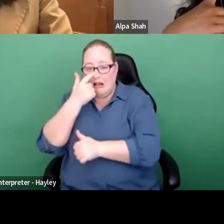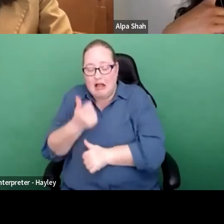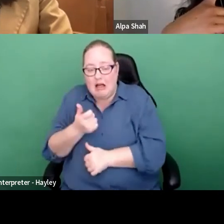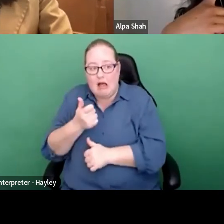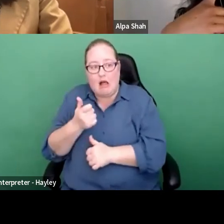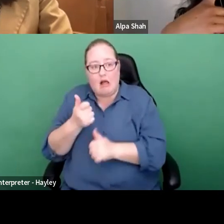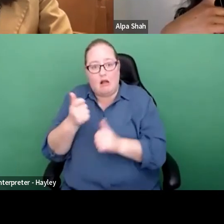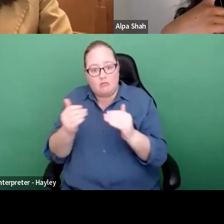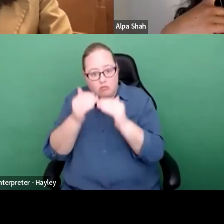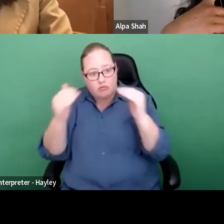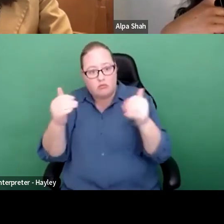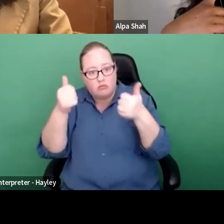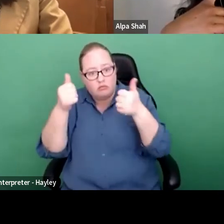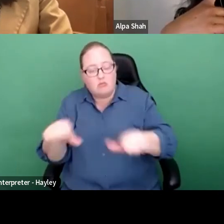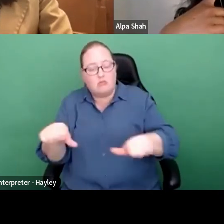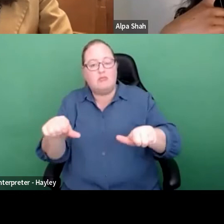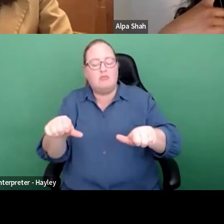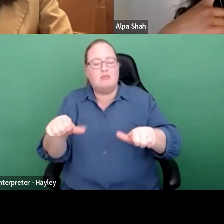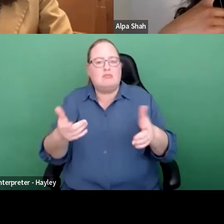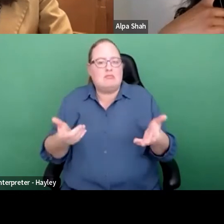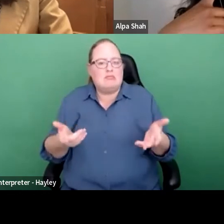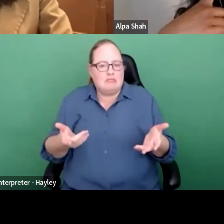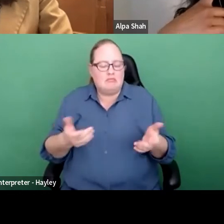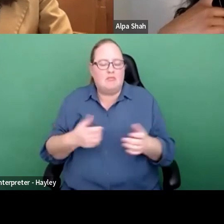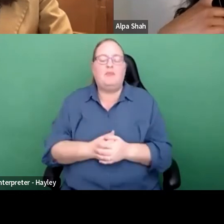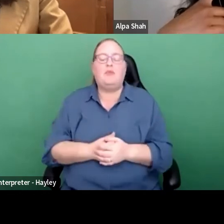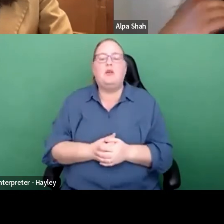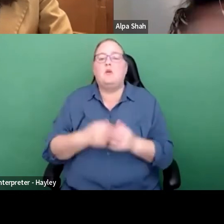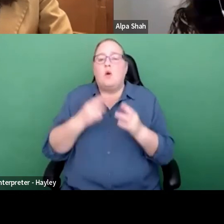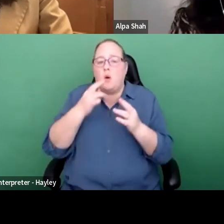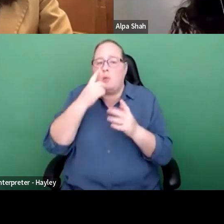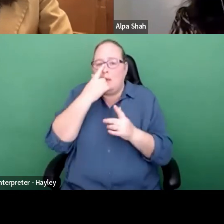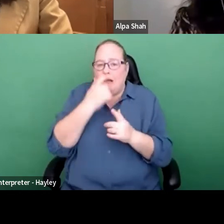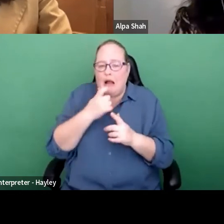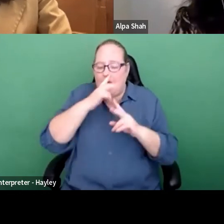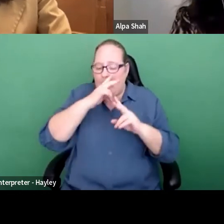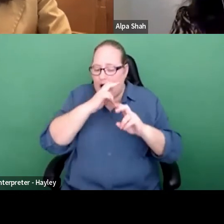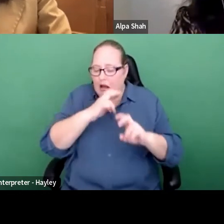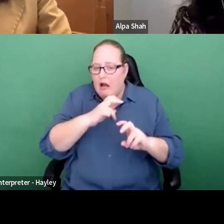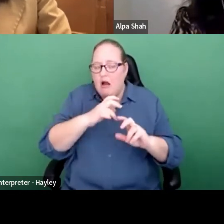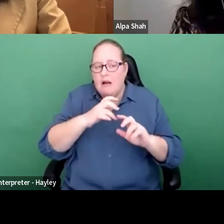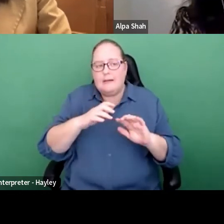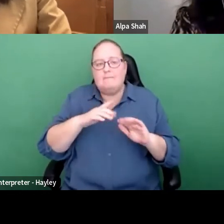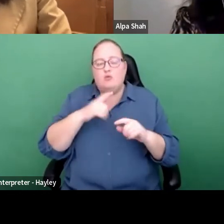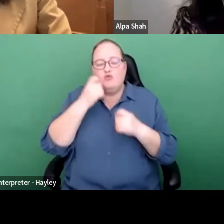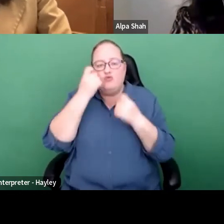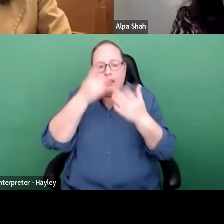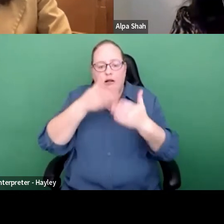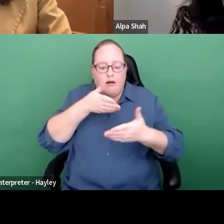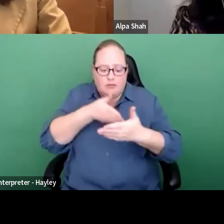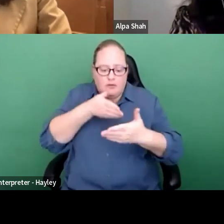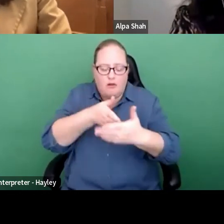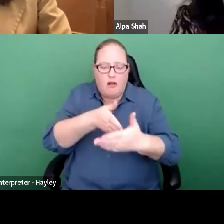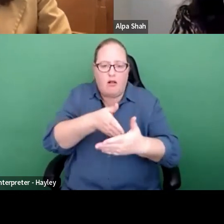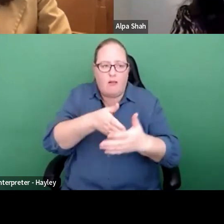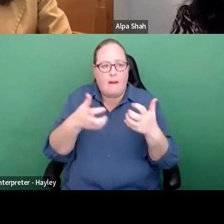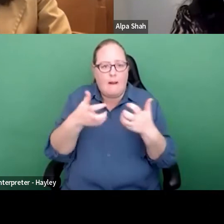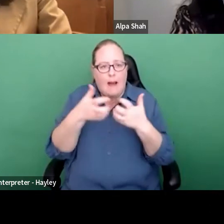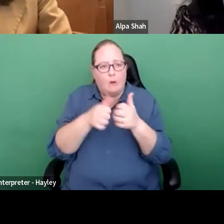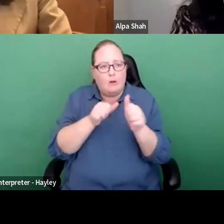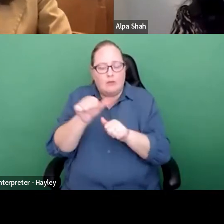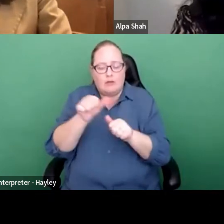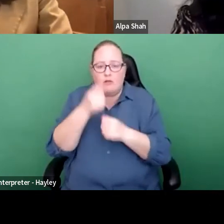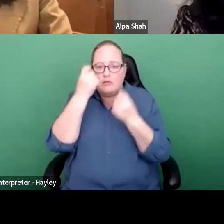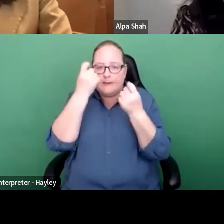I hope we can also approach a better understanding of the obstacles to this more widely. Thank you. Thank